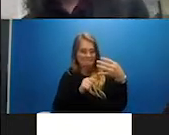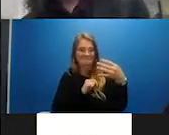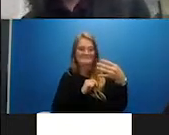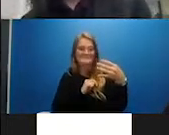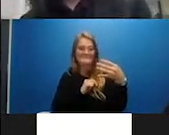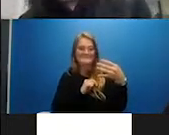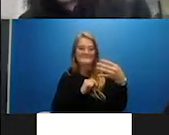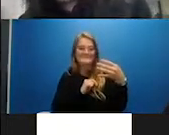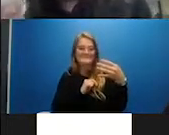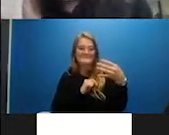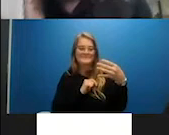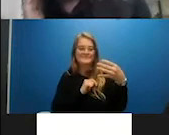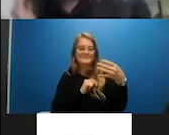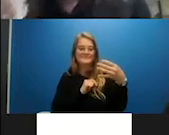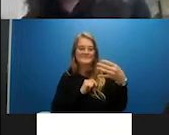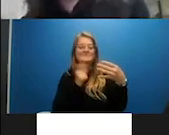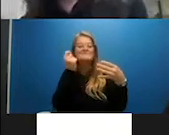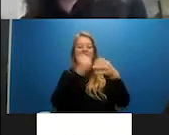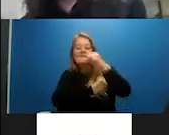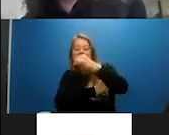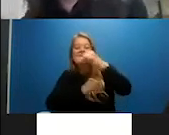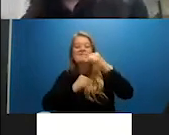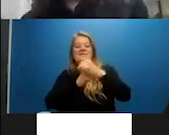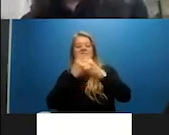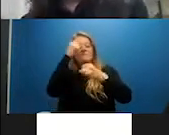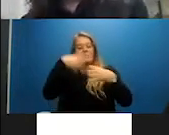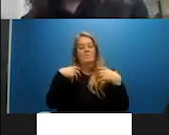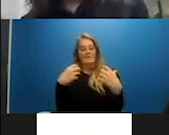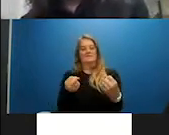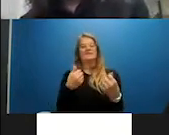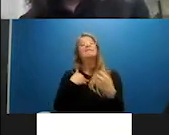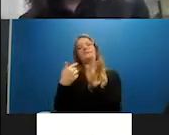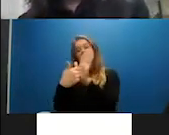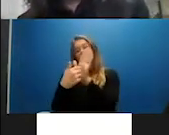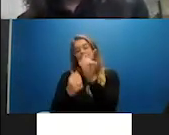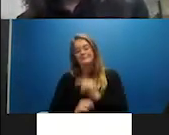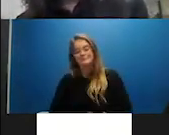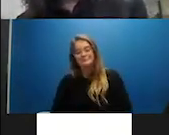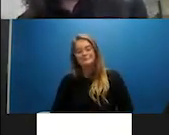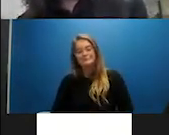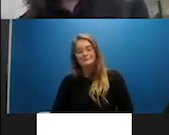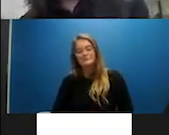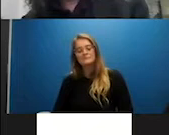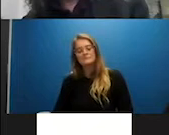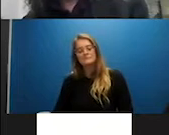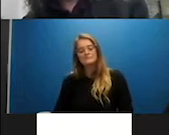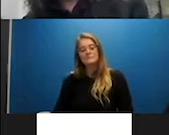wisdom, are the foundations of so much wellness. And I'll give you an example. We know that